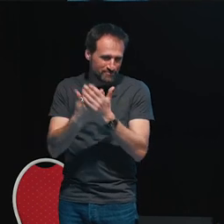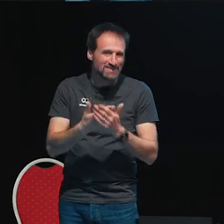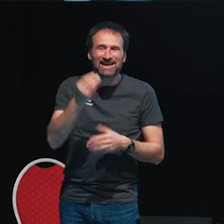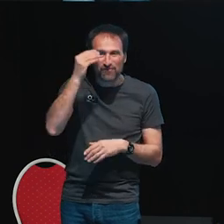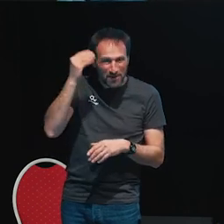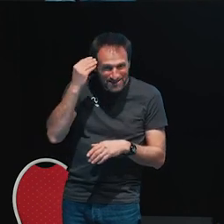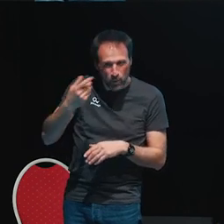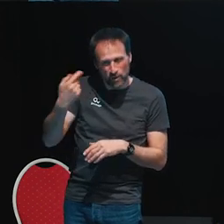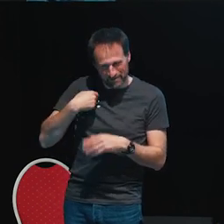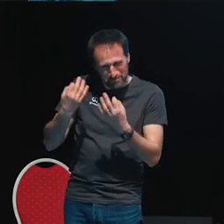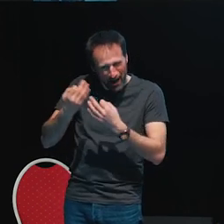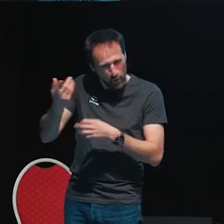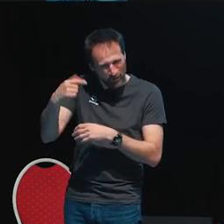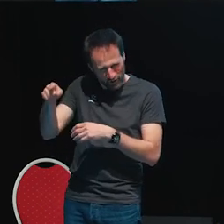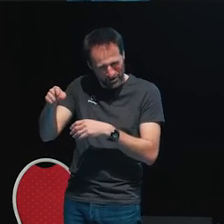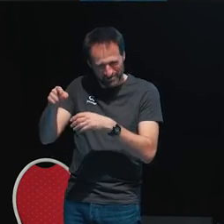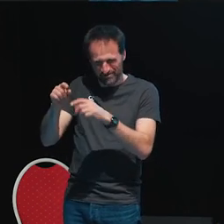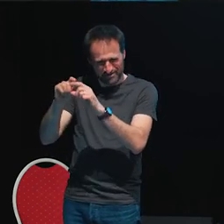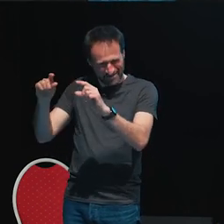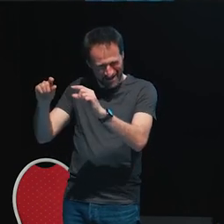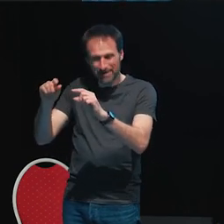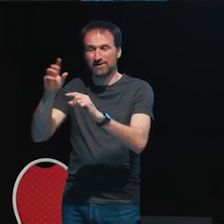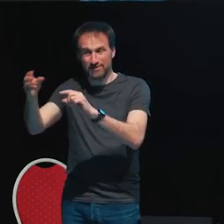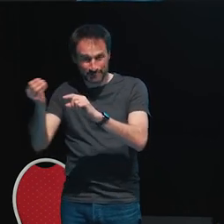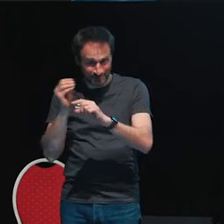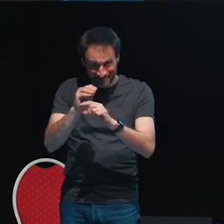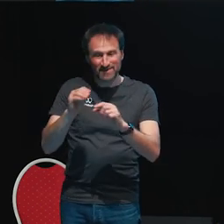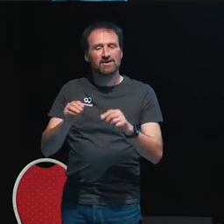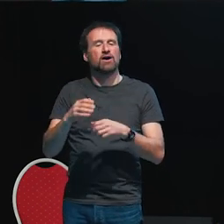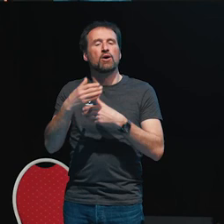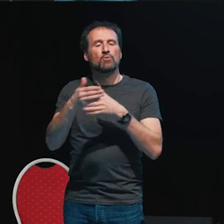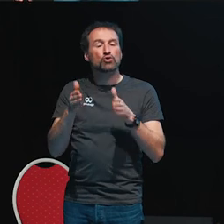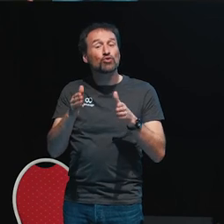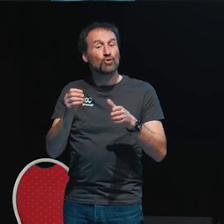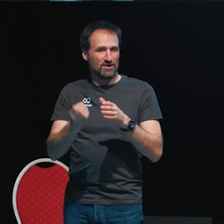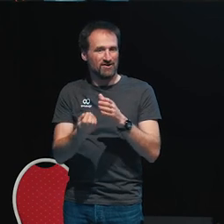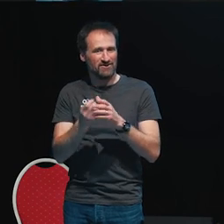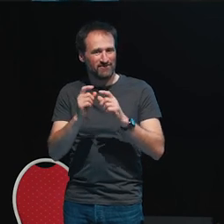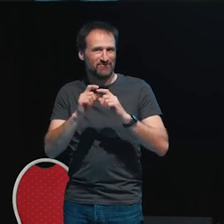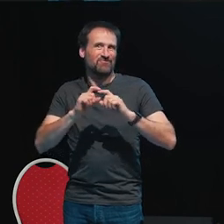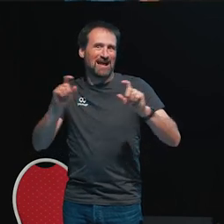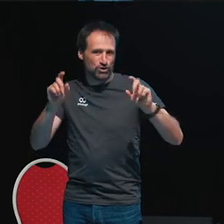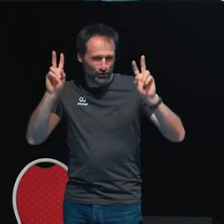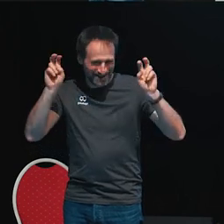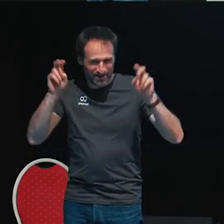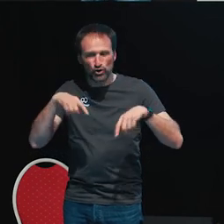file. We send it through the module factory, and out comes this beautiful module, right? Wow, so pretty.